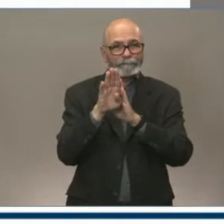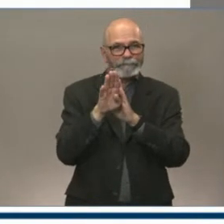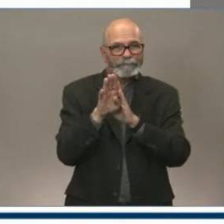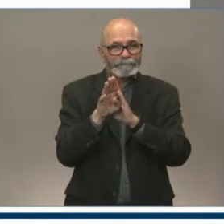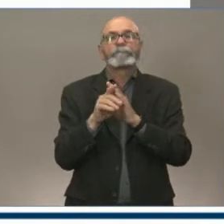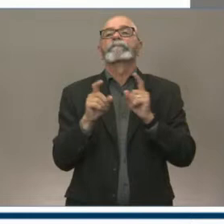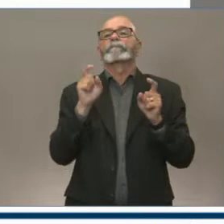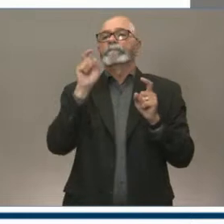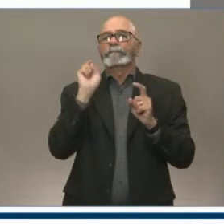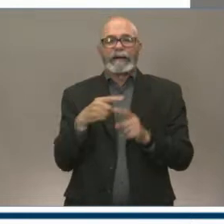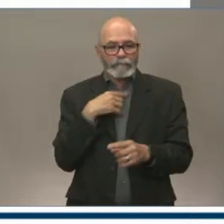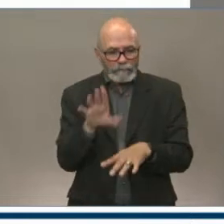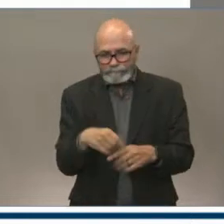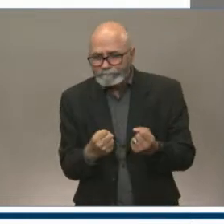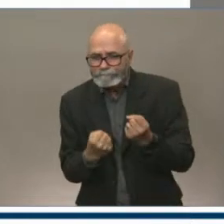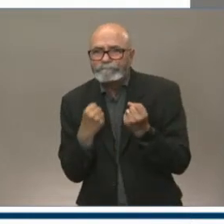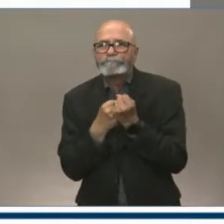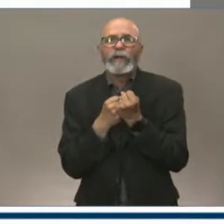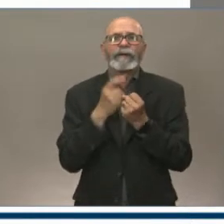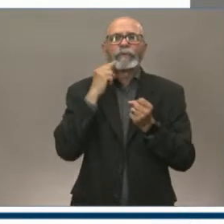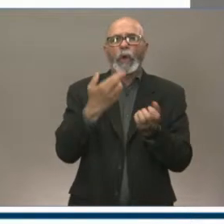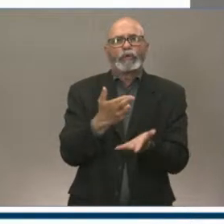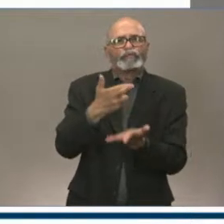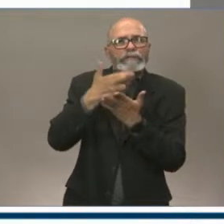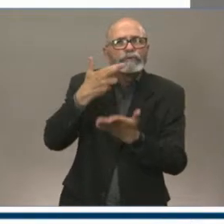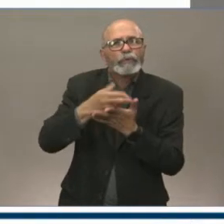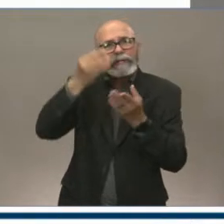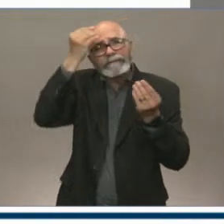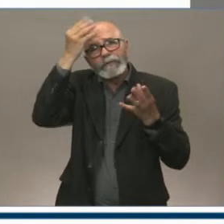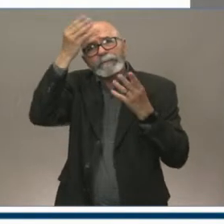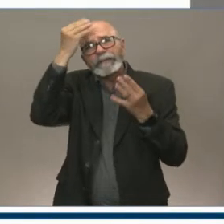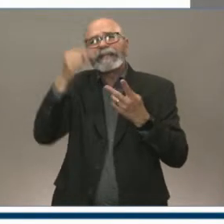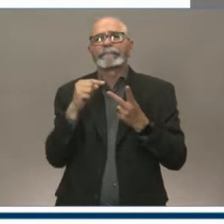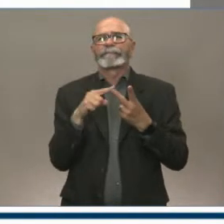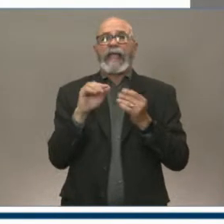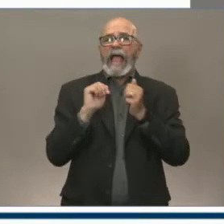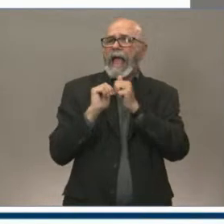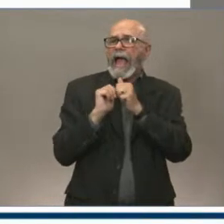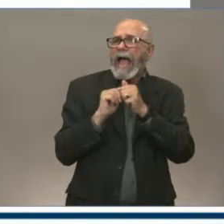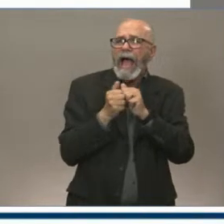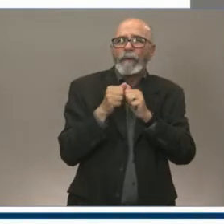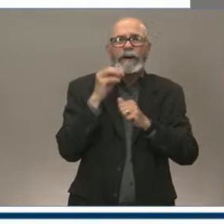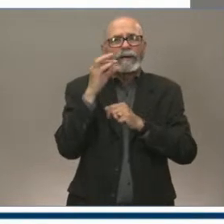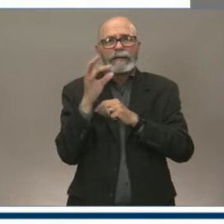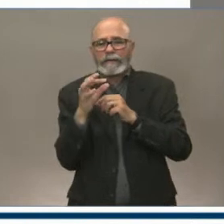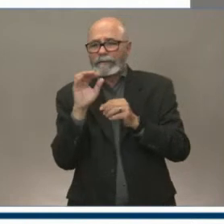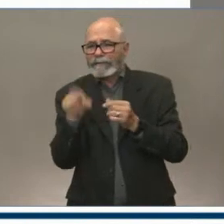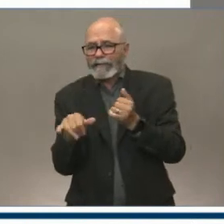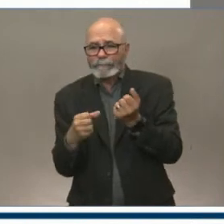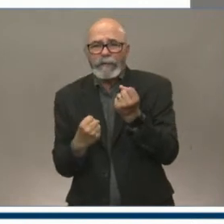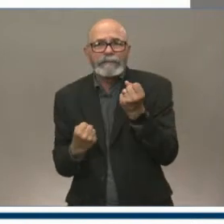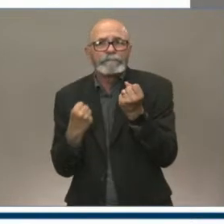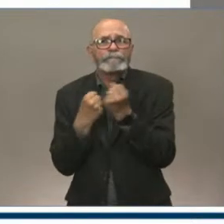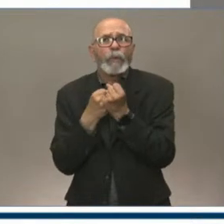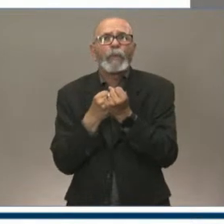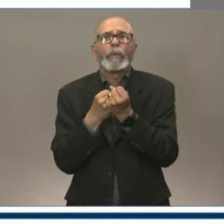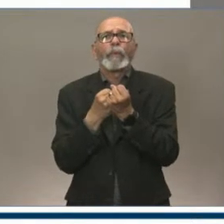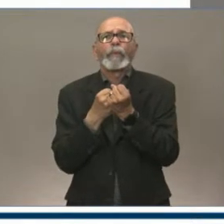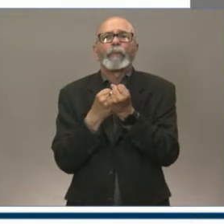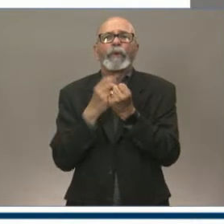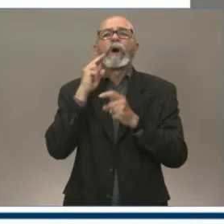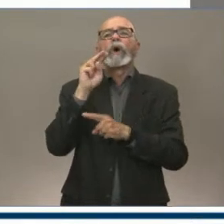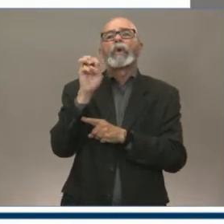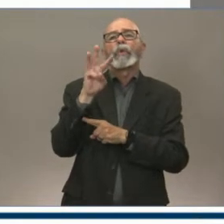accessing urgent child care. Details on how to access this support will be in the news release that will be